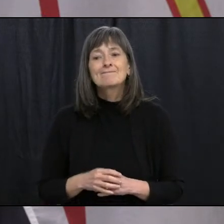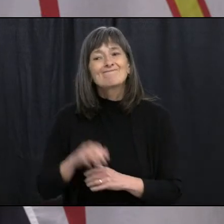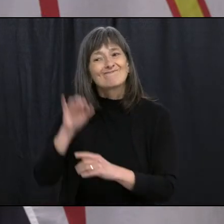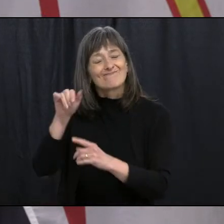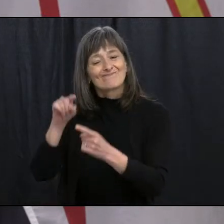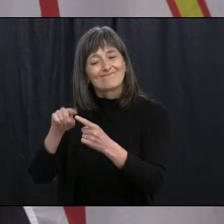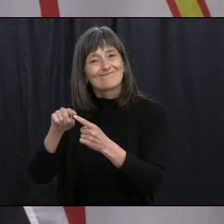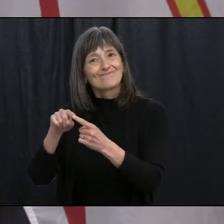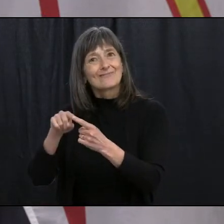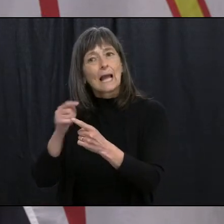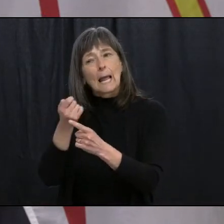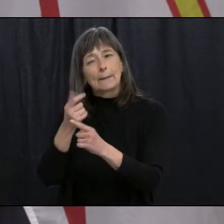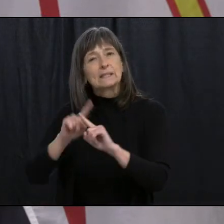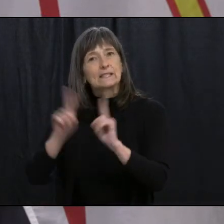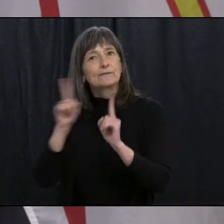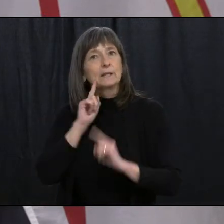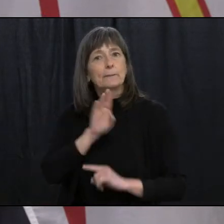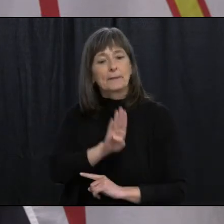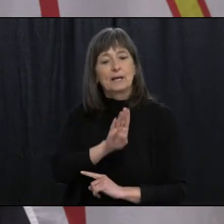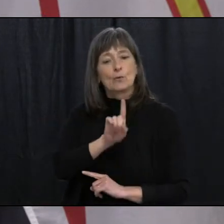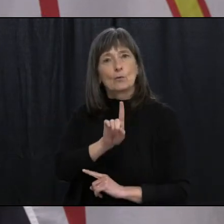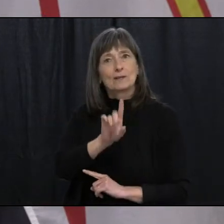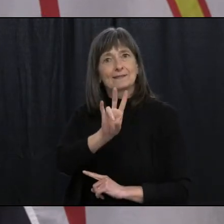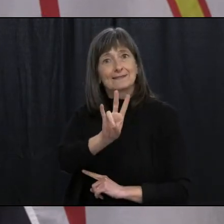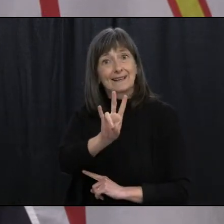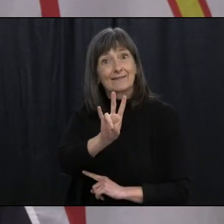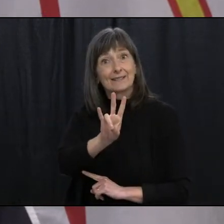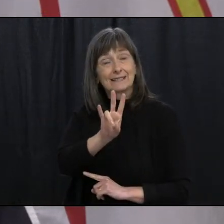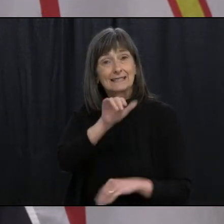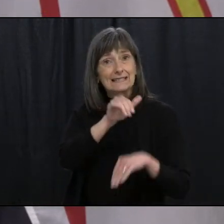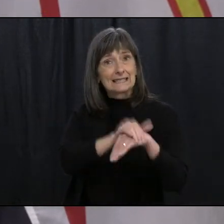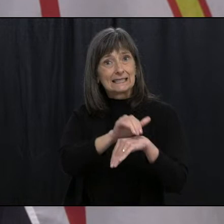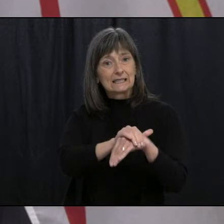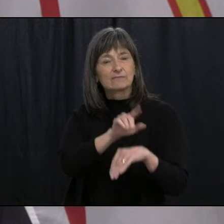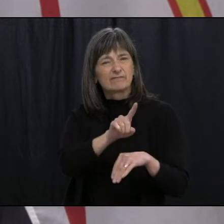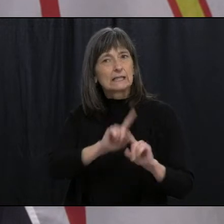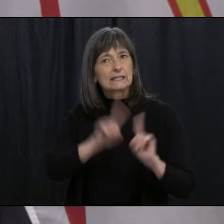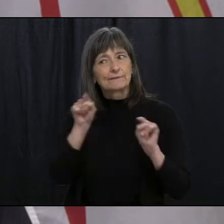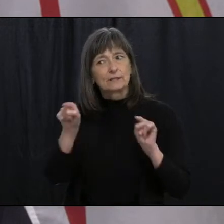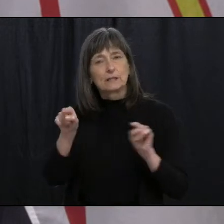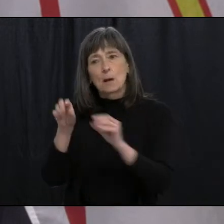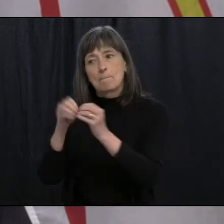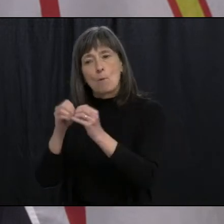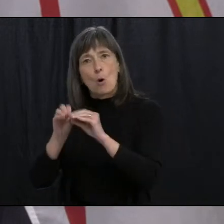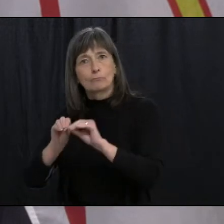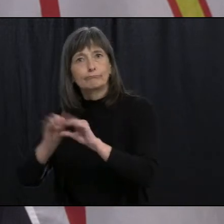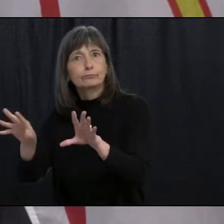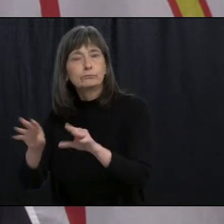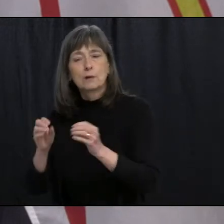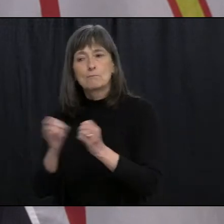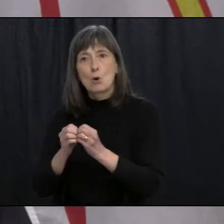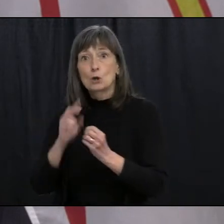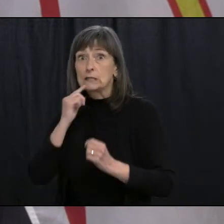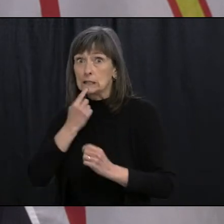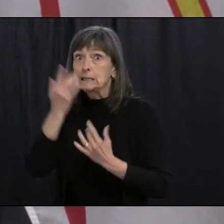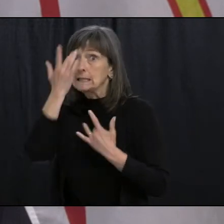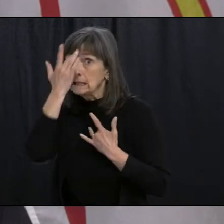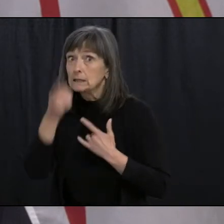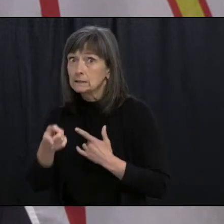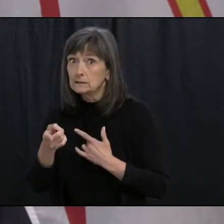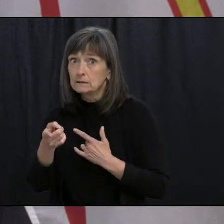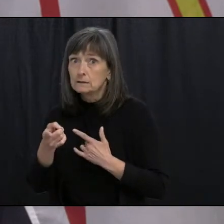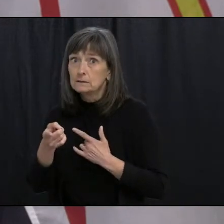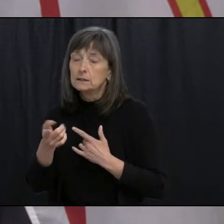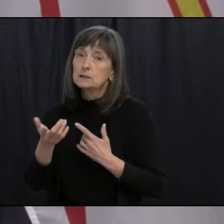with that, say, compared to B117. It seems to be more infectious. It may cause more severe disease. So there's